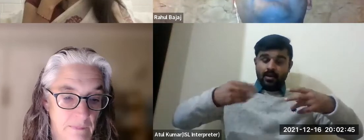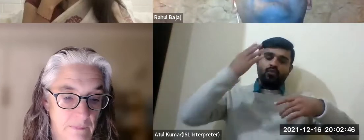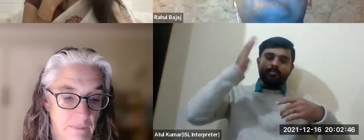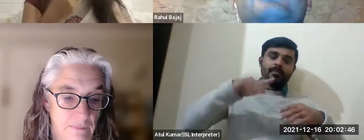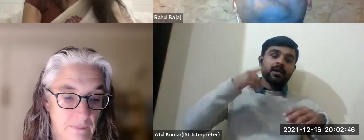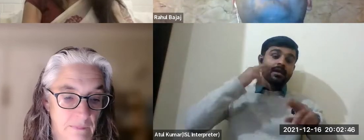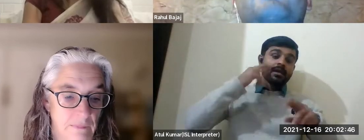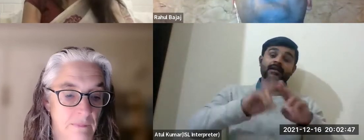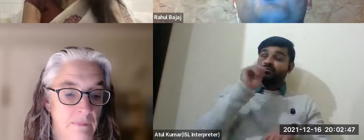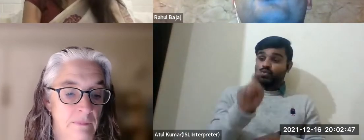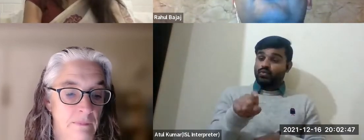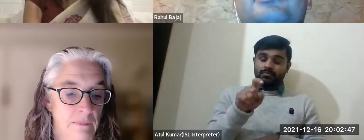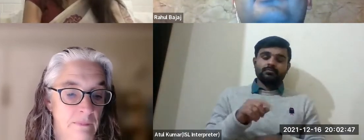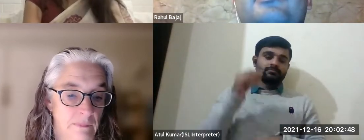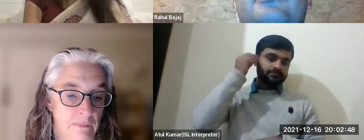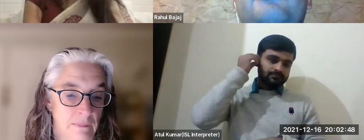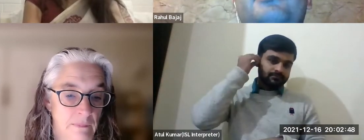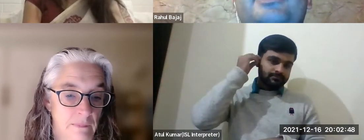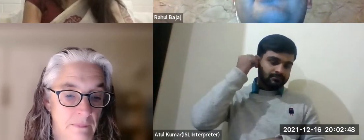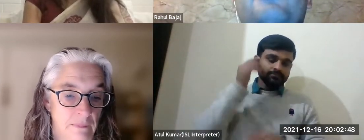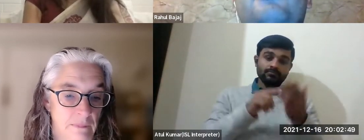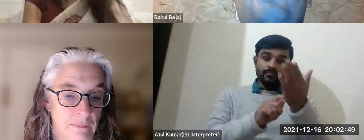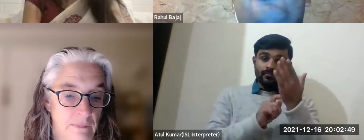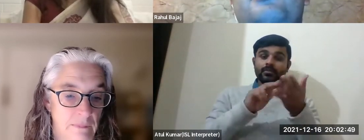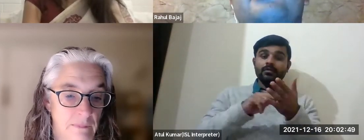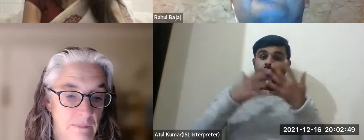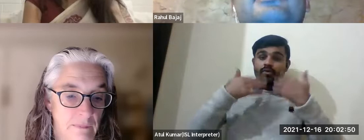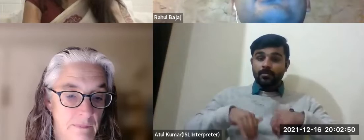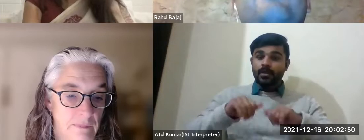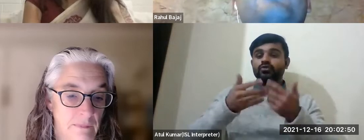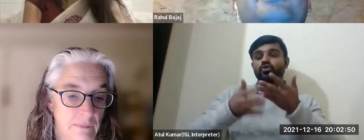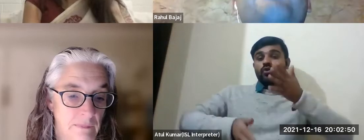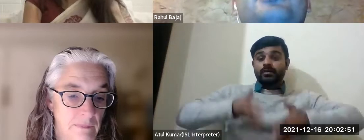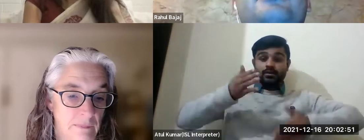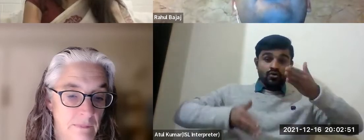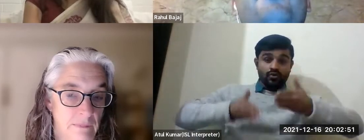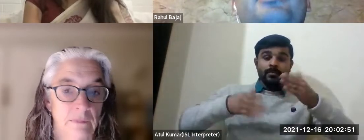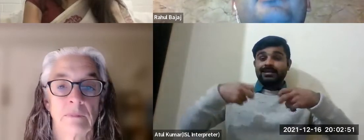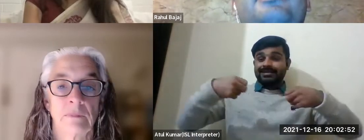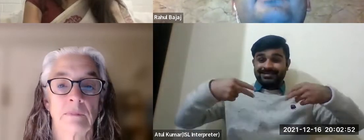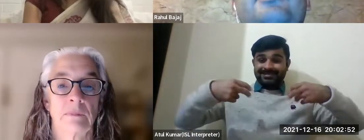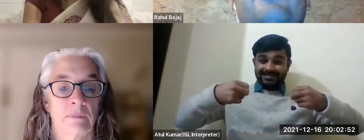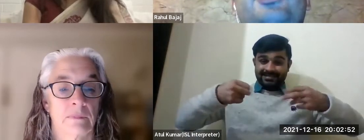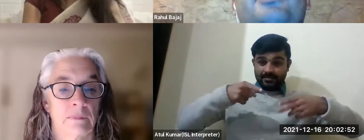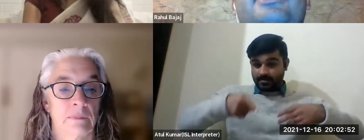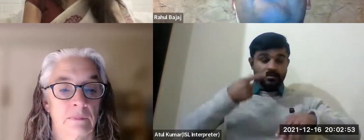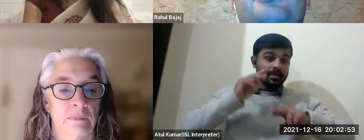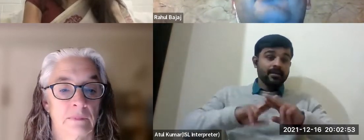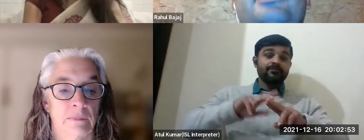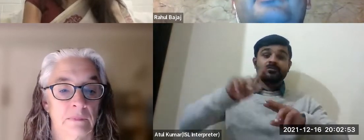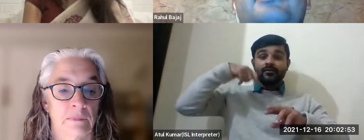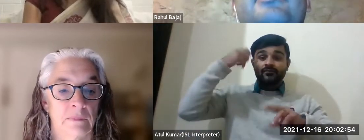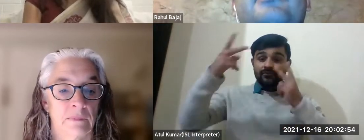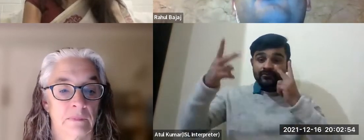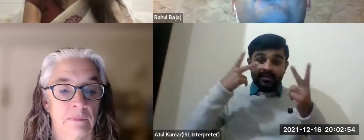to enter to show that we are human beings and not robots. Now, if those captchas if it's a visual